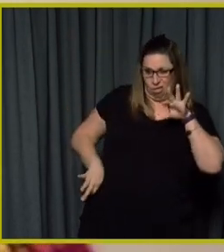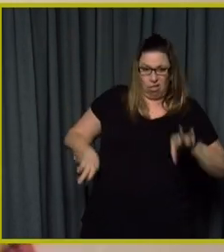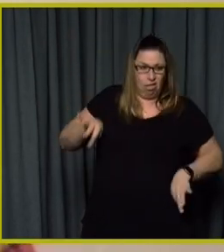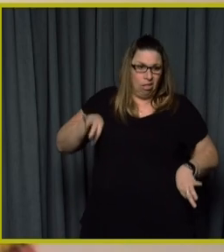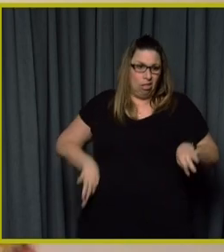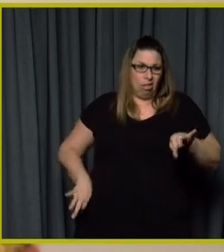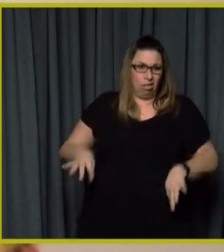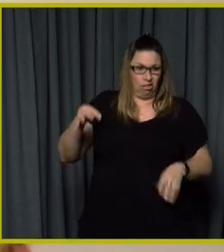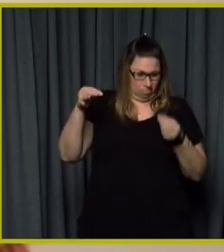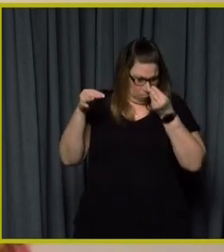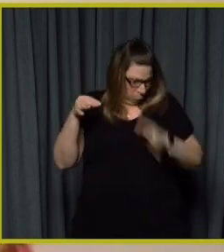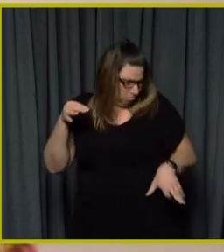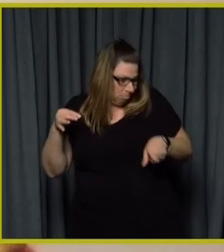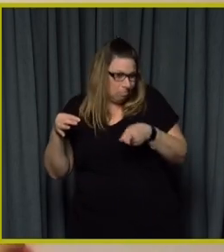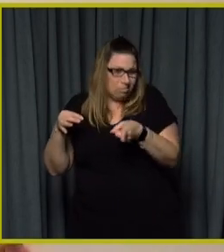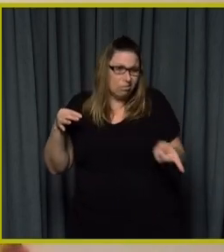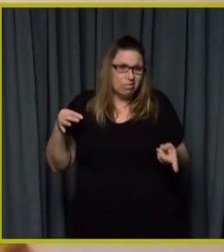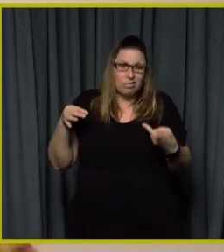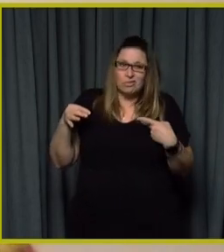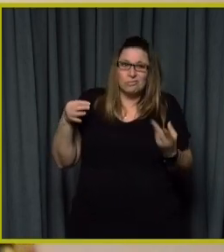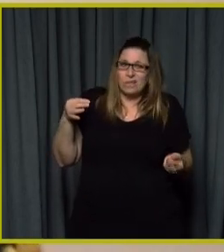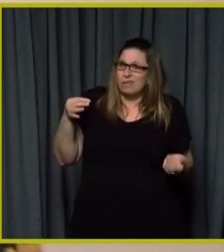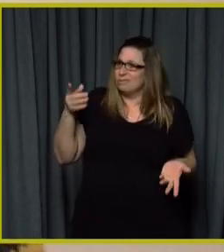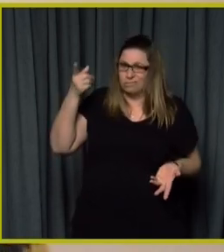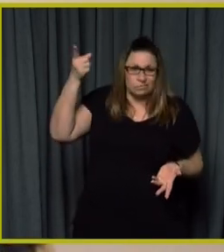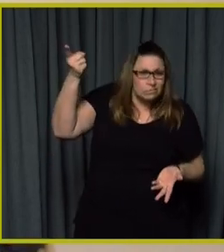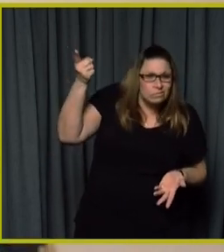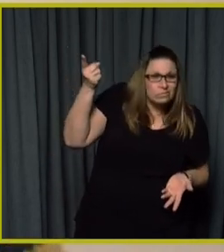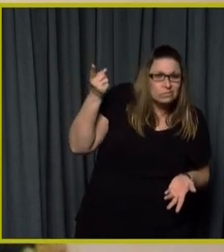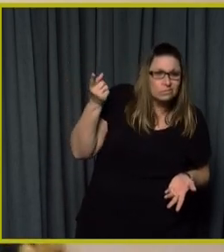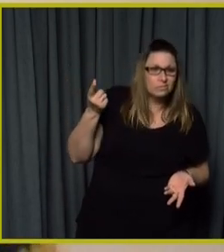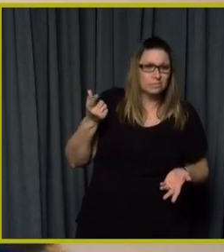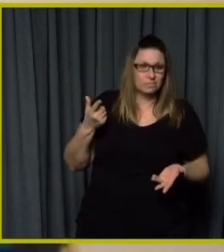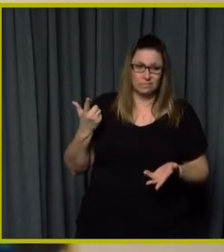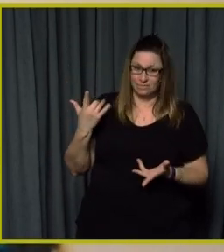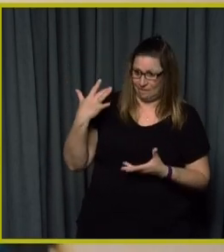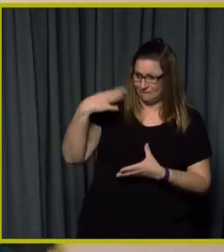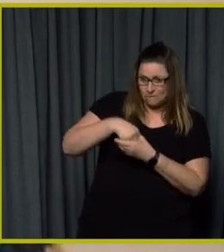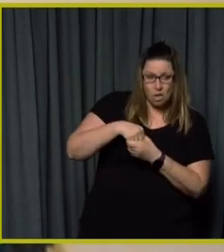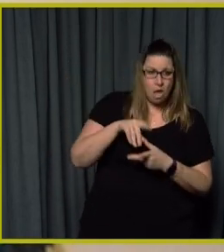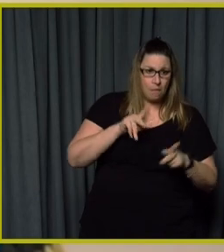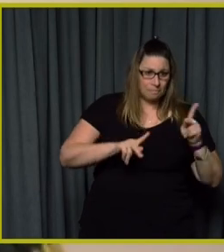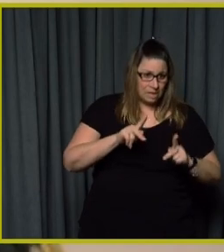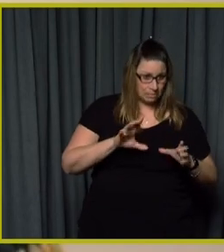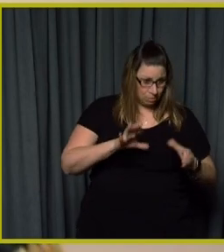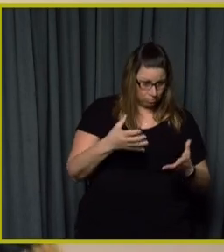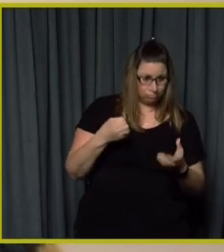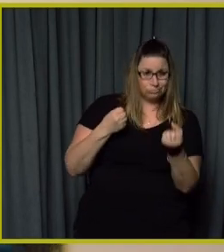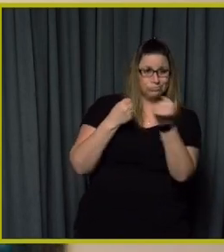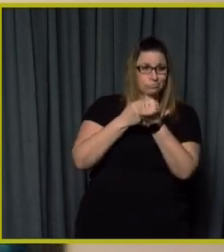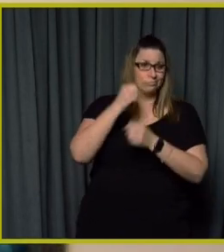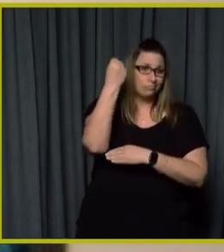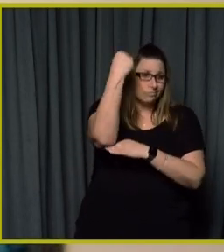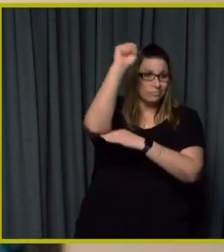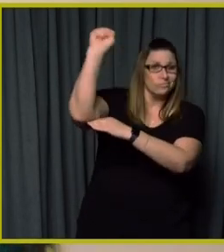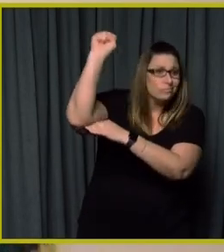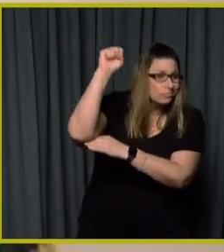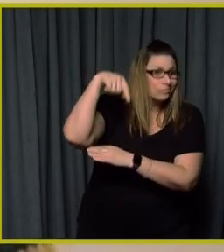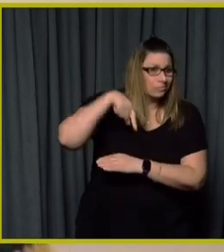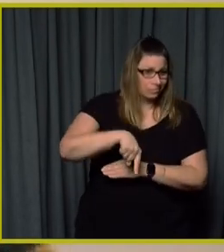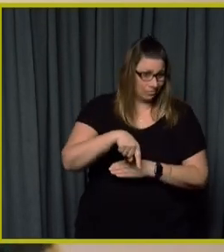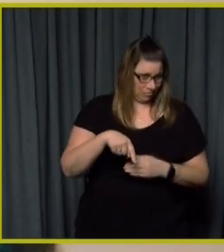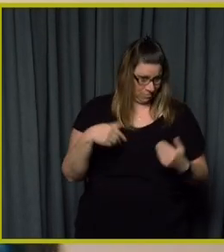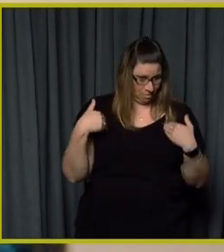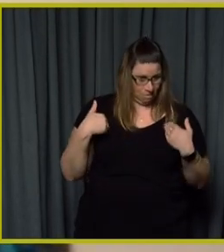I'm a volunteer organizer with the Poor People's Campaign in Wisconsin because I know there is enough food,